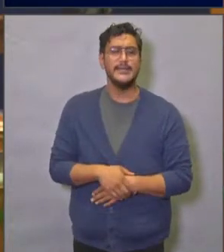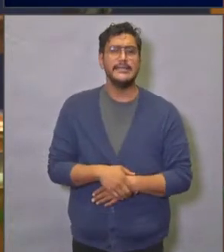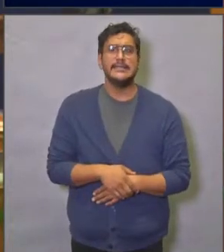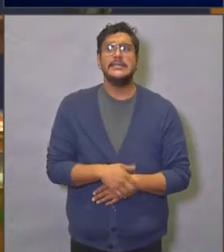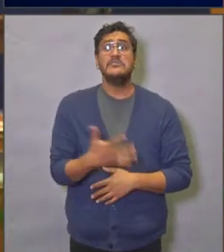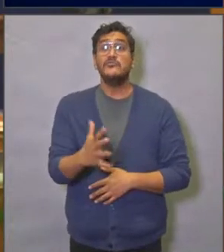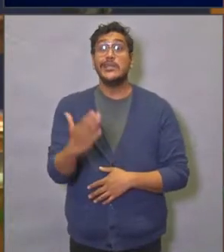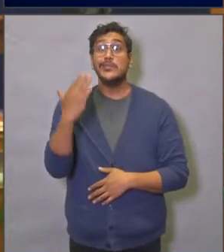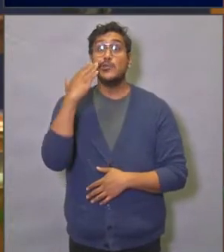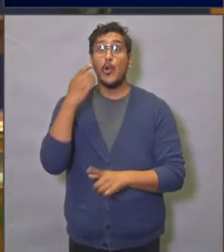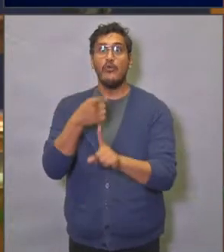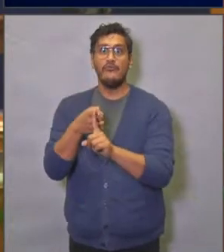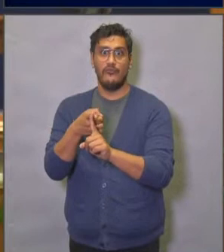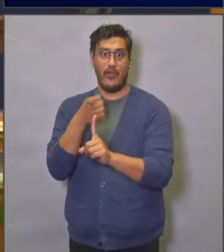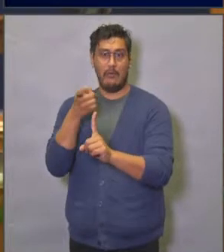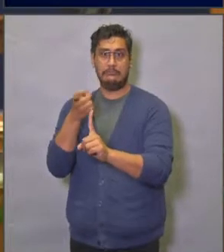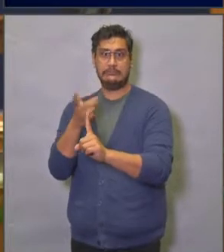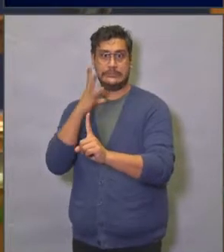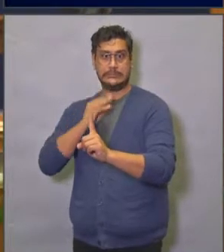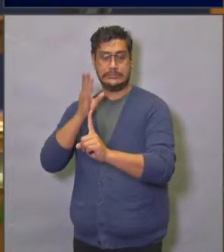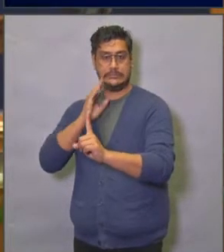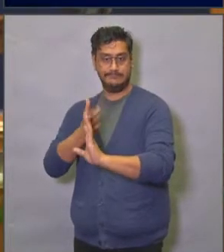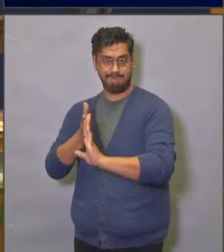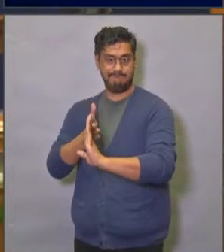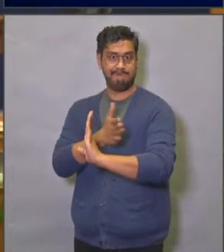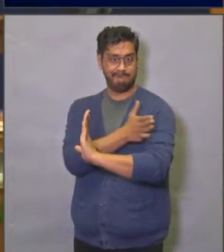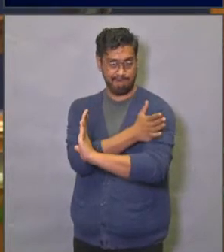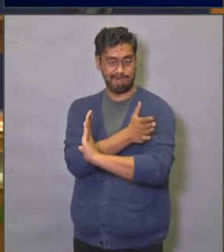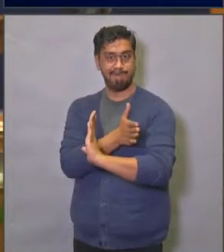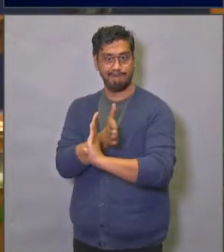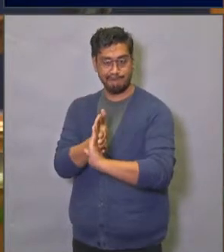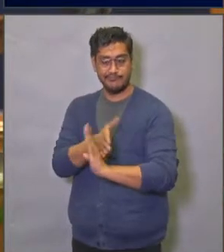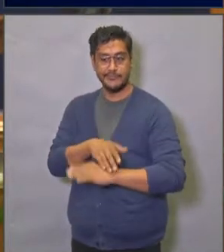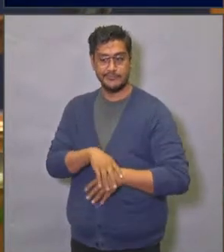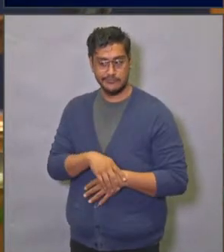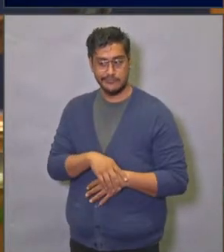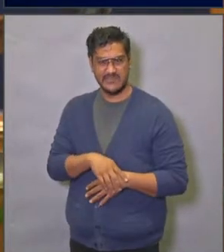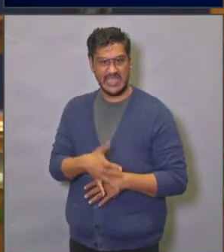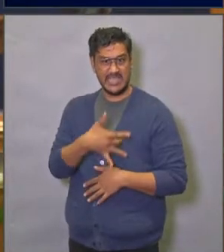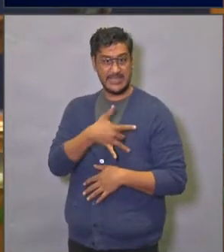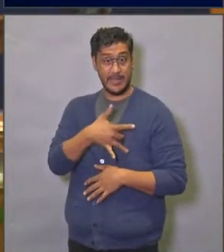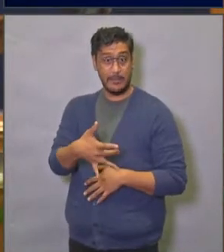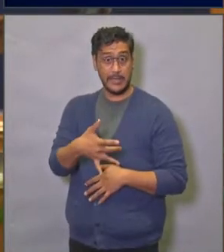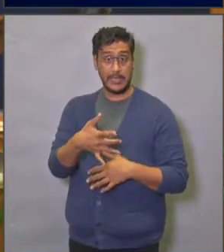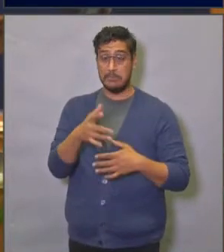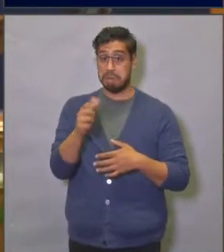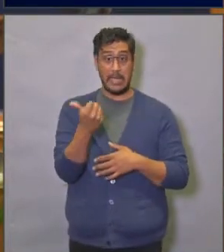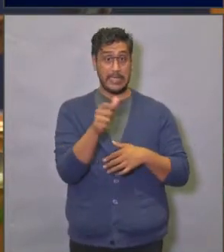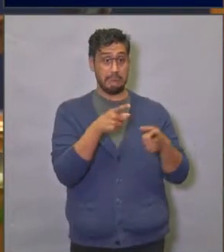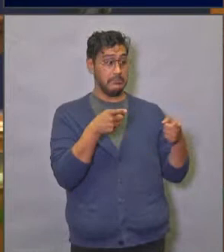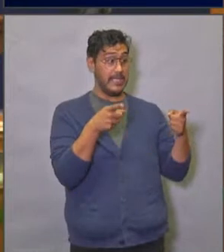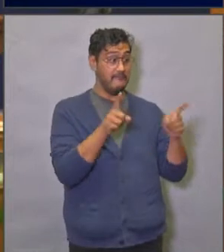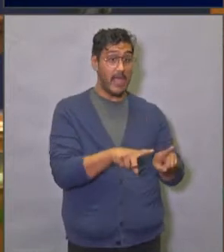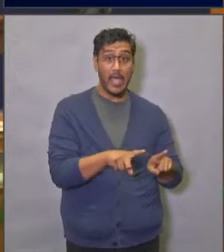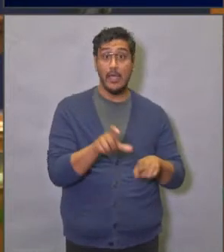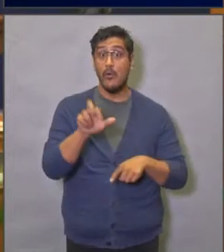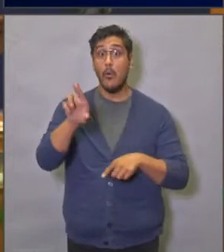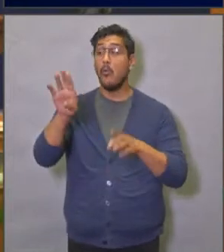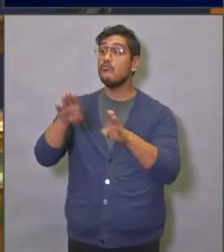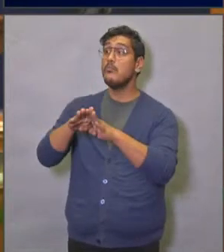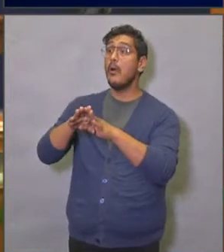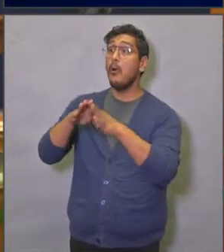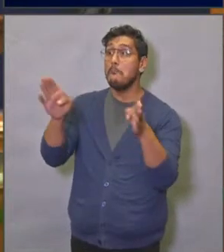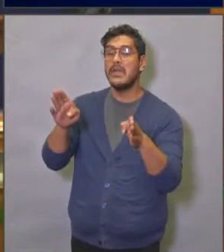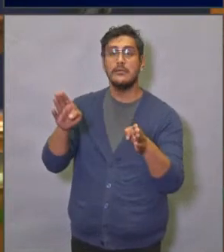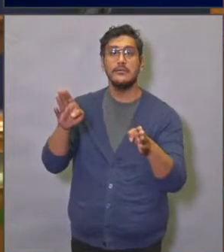We know now from past experience that we'll start seeing cases increase after an event or an opening,